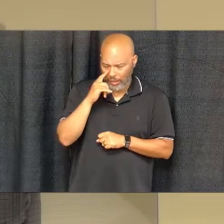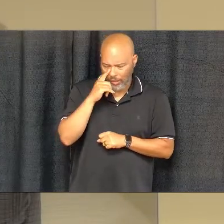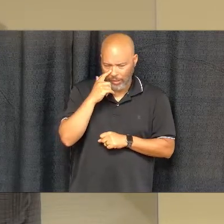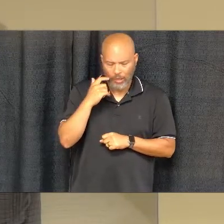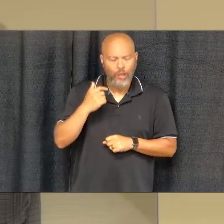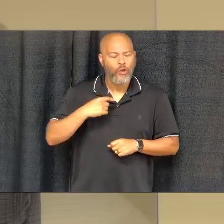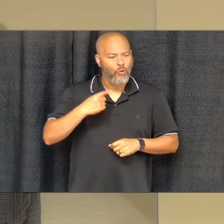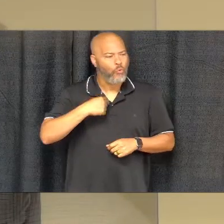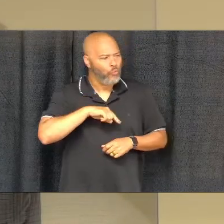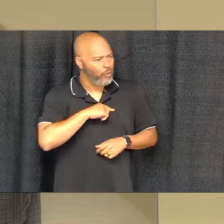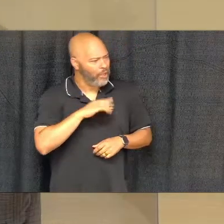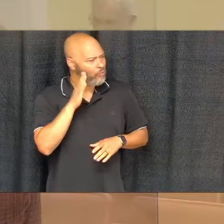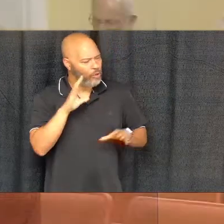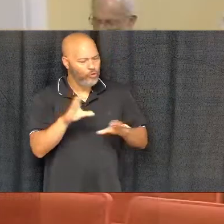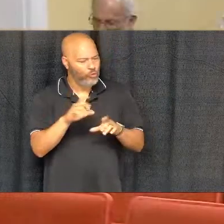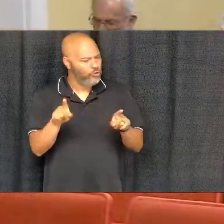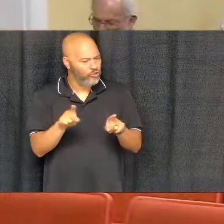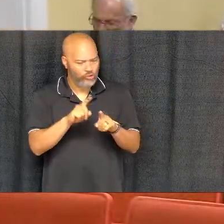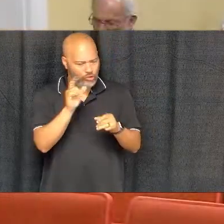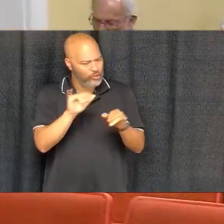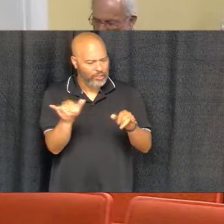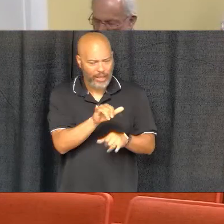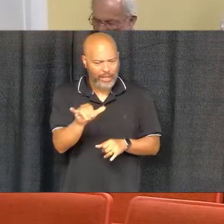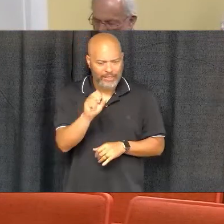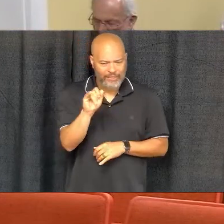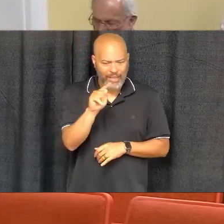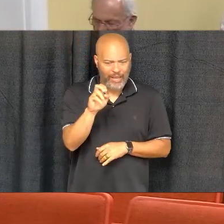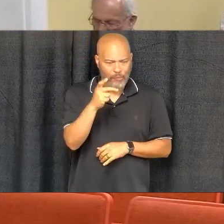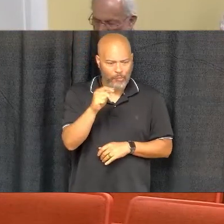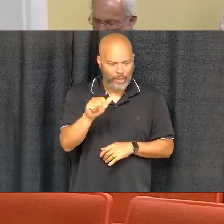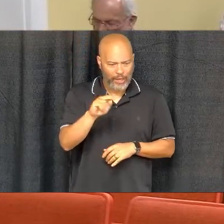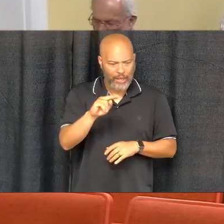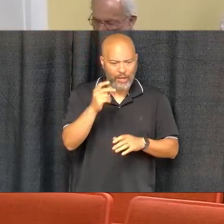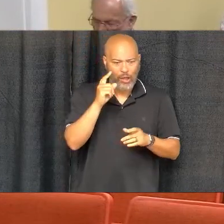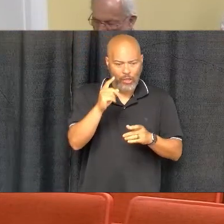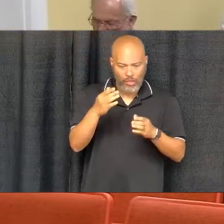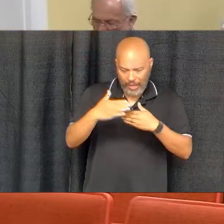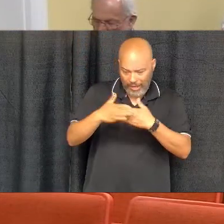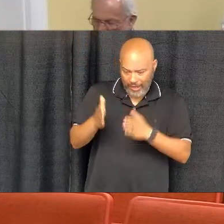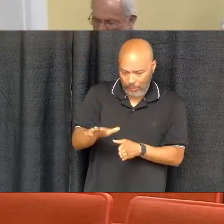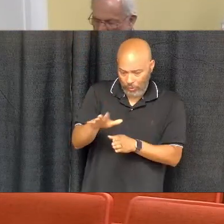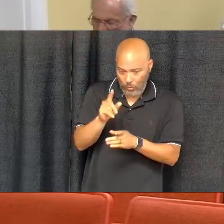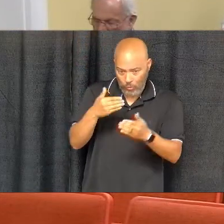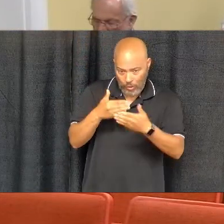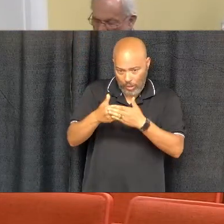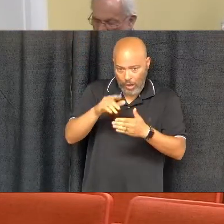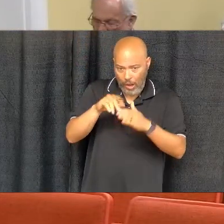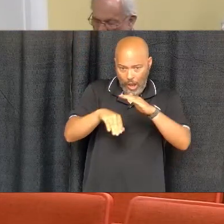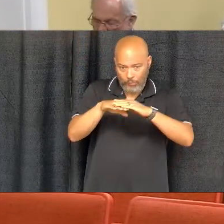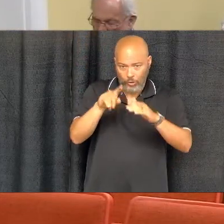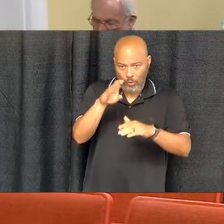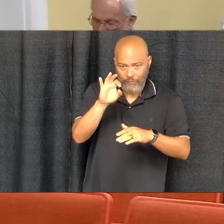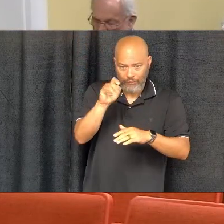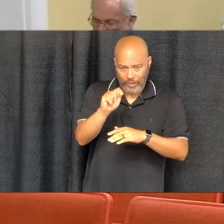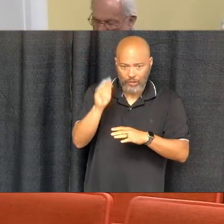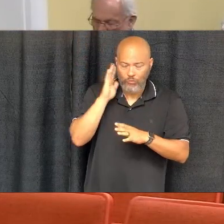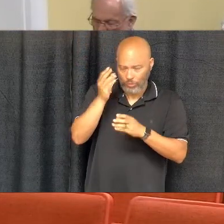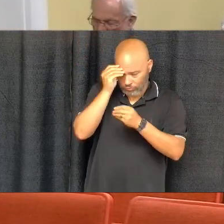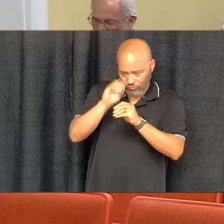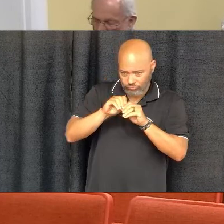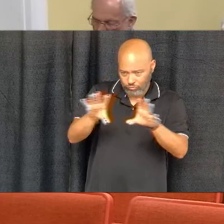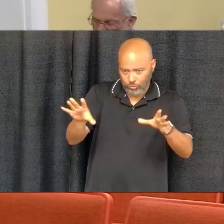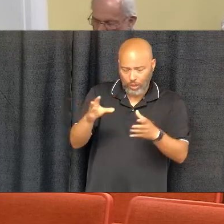We will treat it just like a site plan, so the neighboring property owners within 100 feet will get a letter, and it will be on our